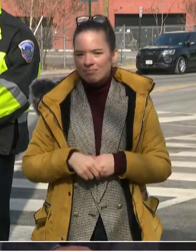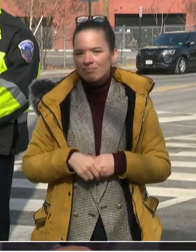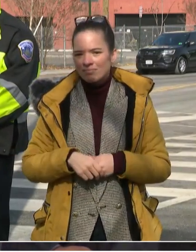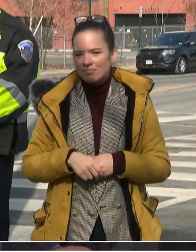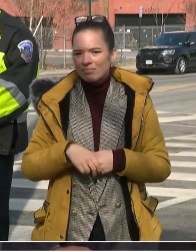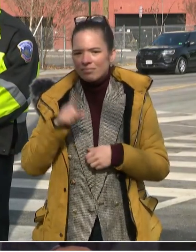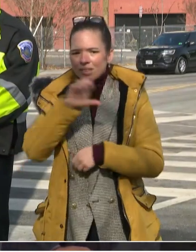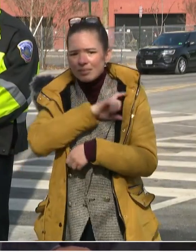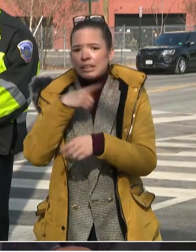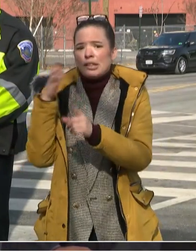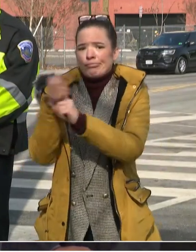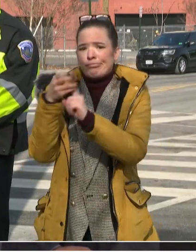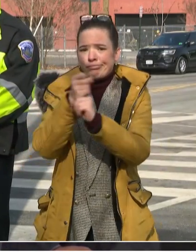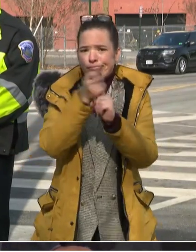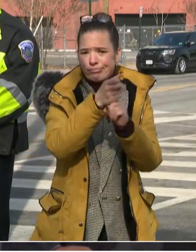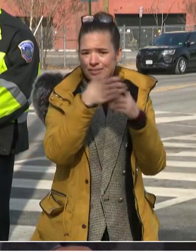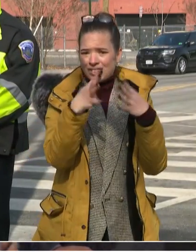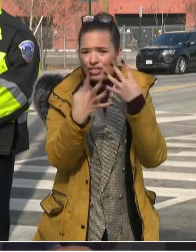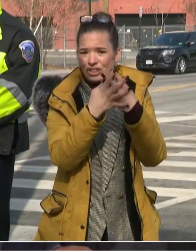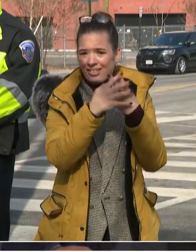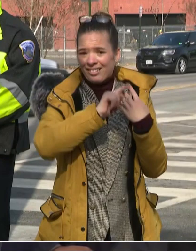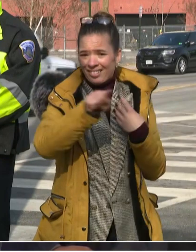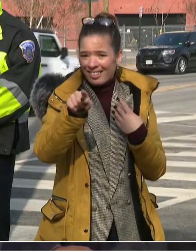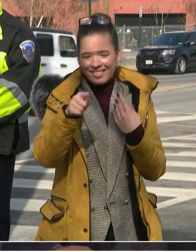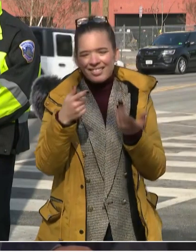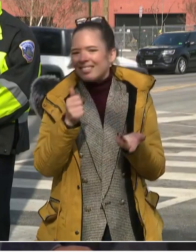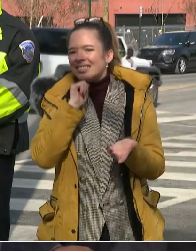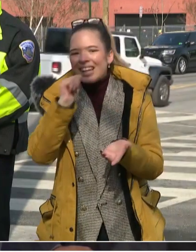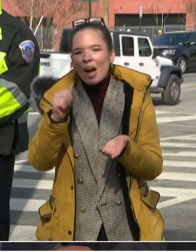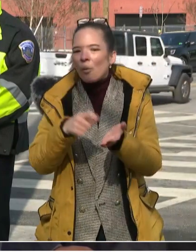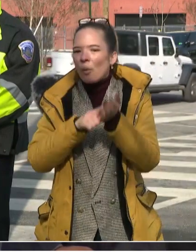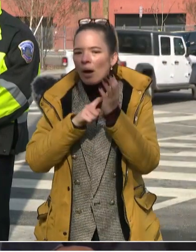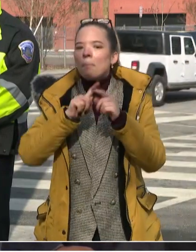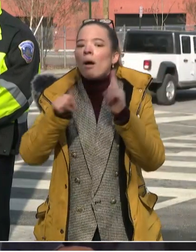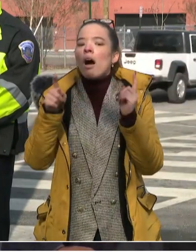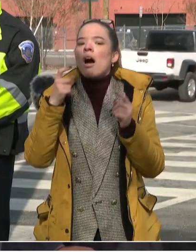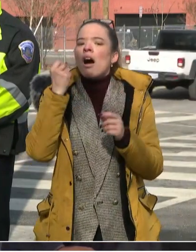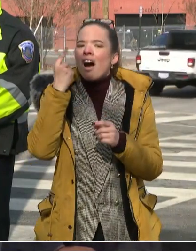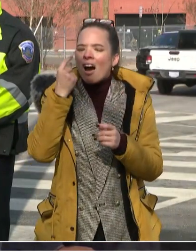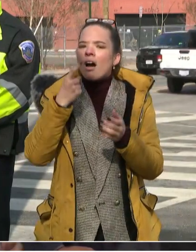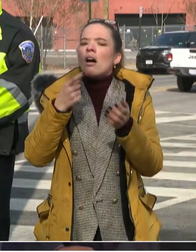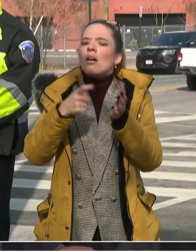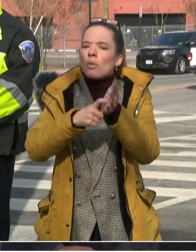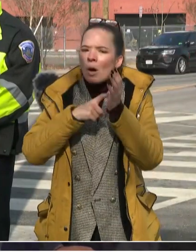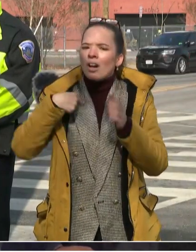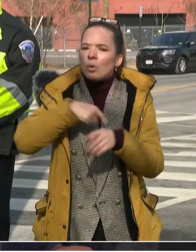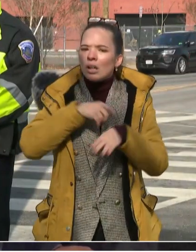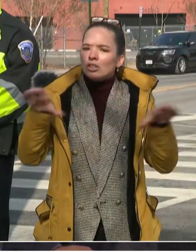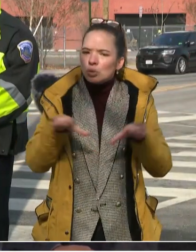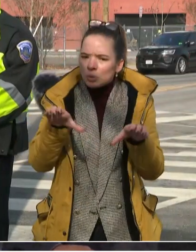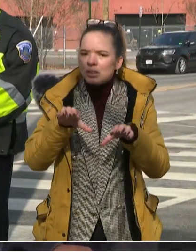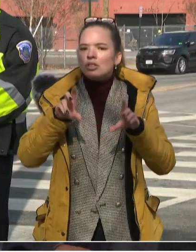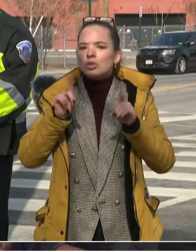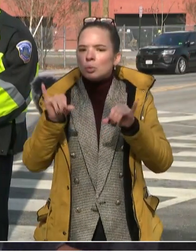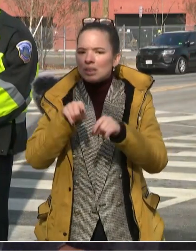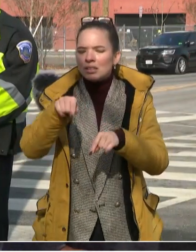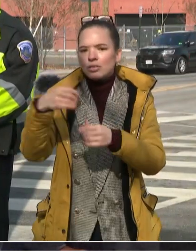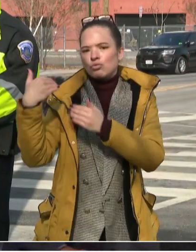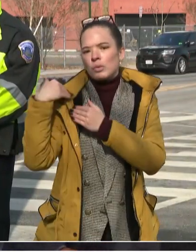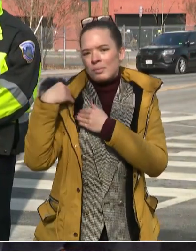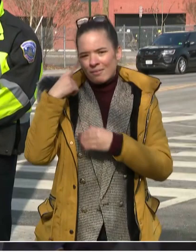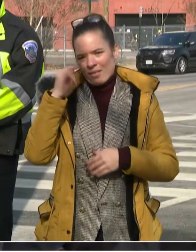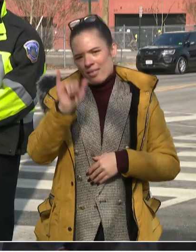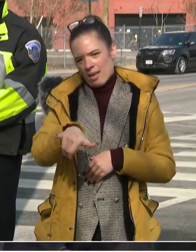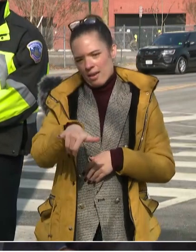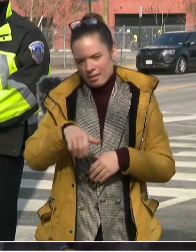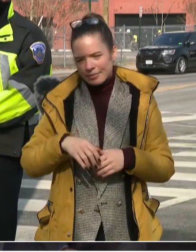It's going to take all of us to get things the way that we want them to be. So, just really quickly, a couple of things I want to talk about. The carjacking task